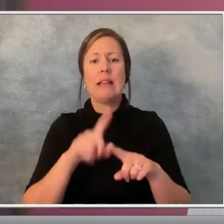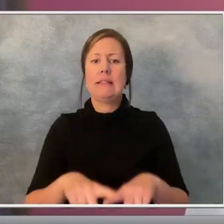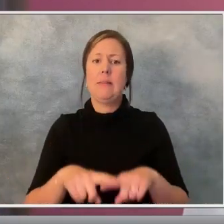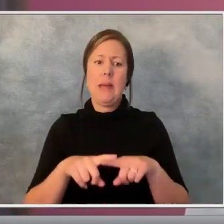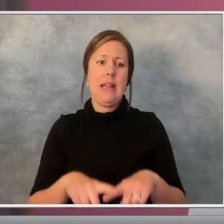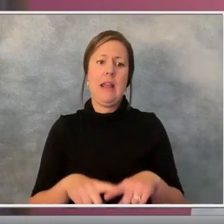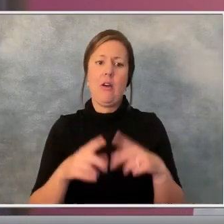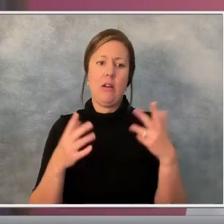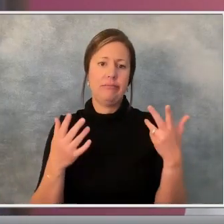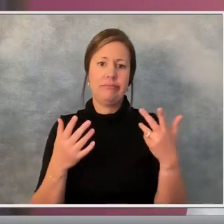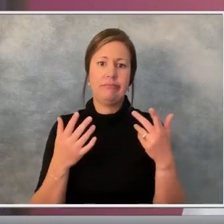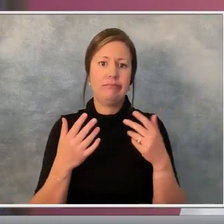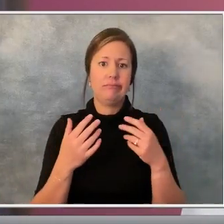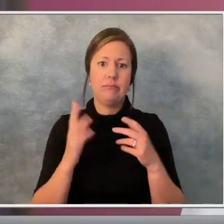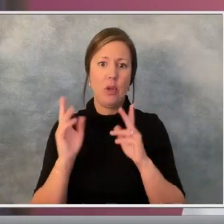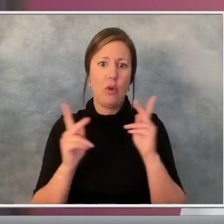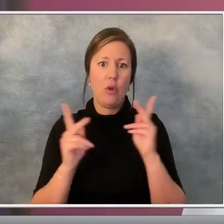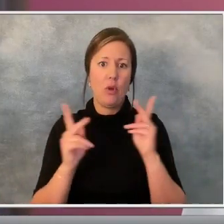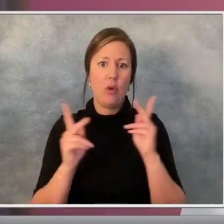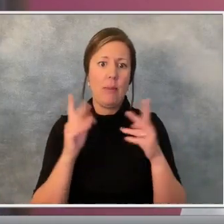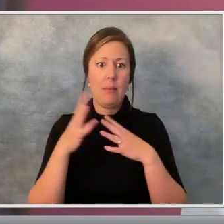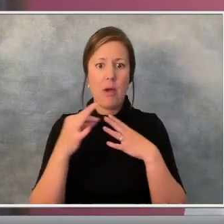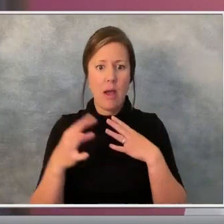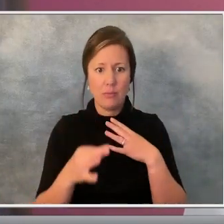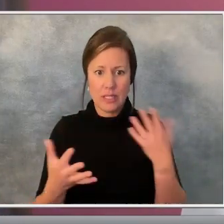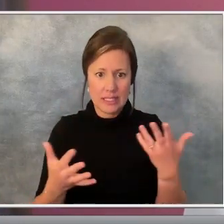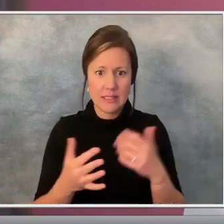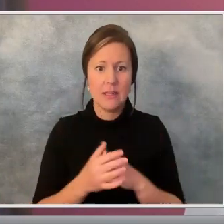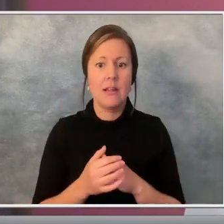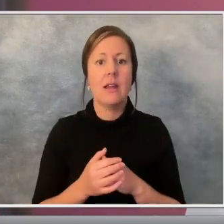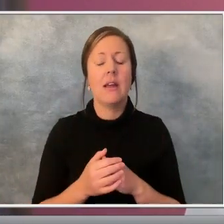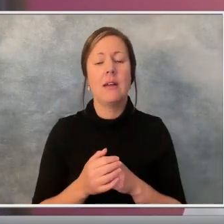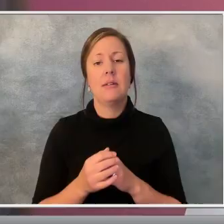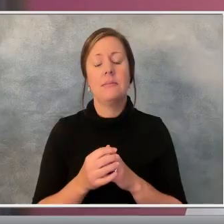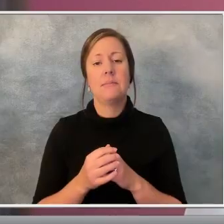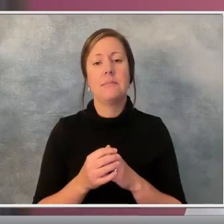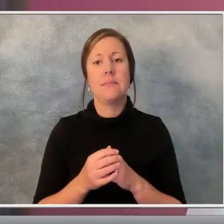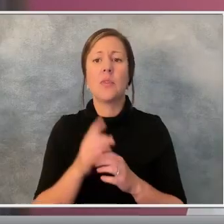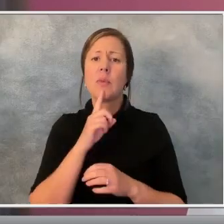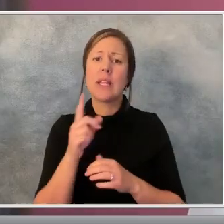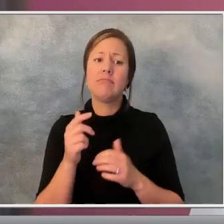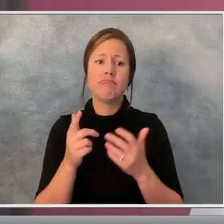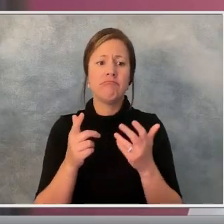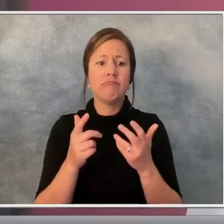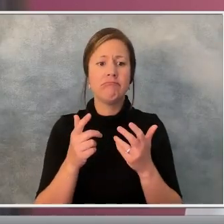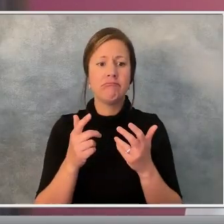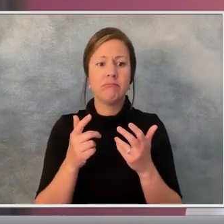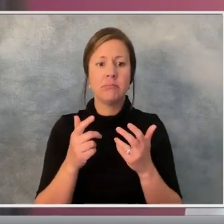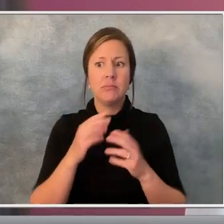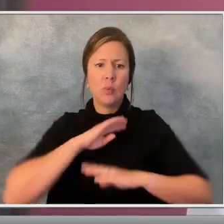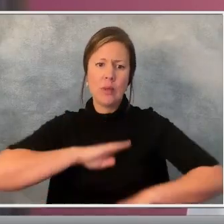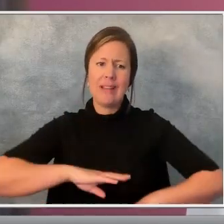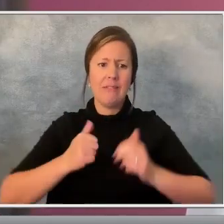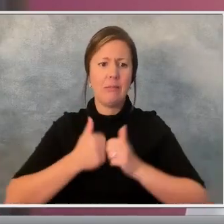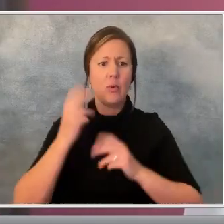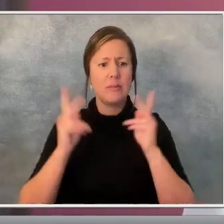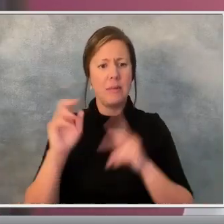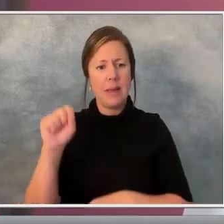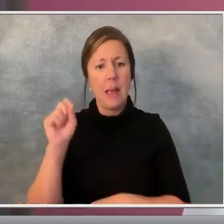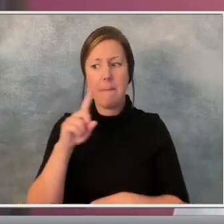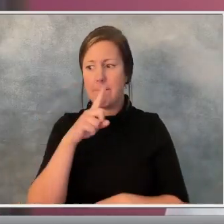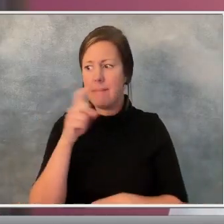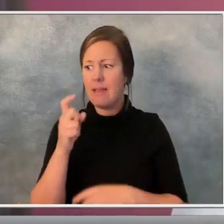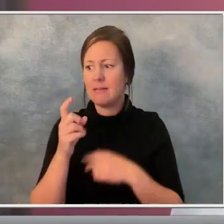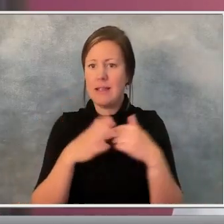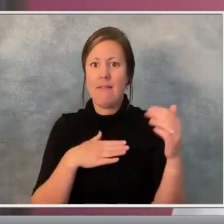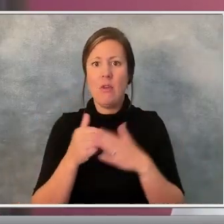certainly, I mean, it would relieve me. It Right. relieves most folks because it just gives you a sense that, okay, even if things don't go the way I expect, there's